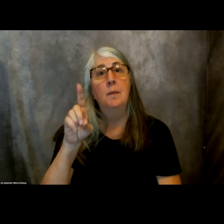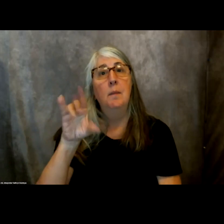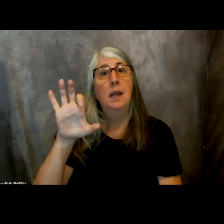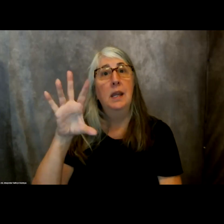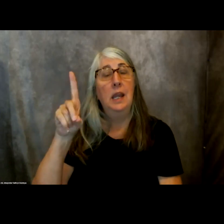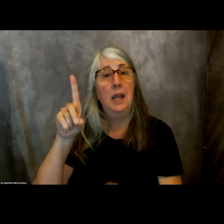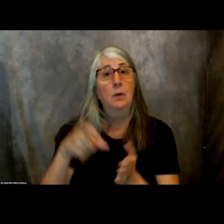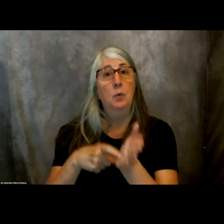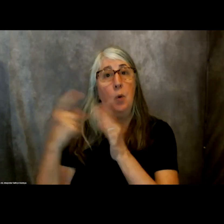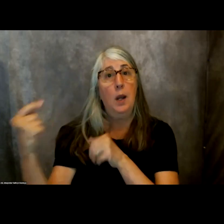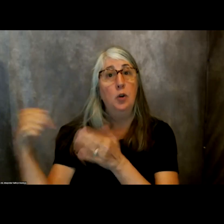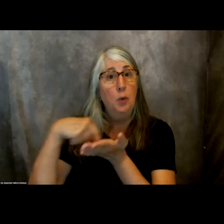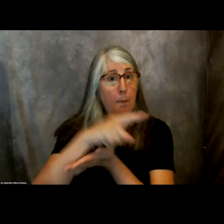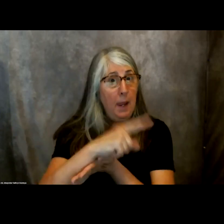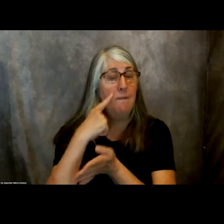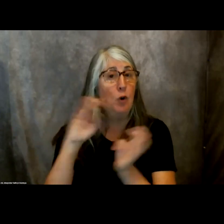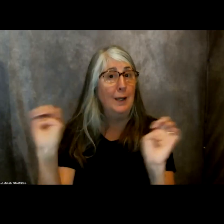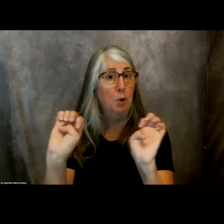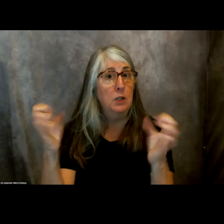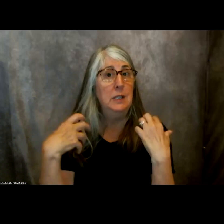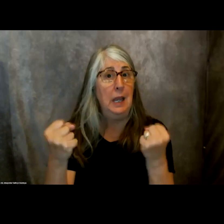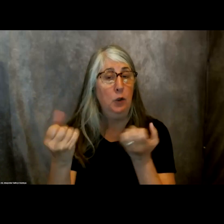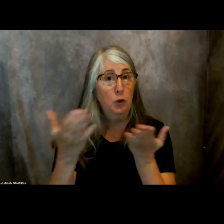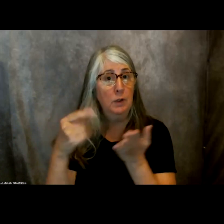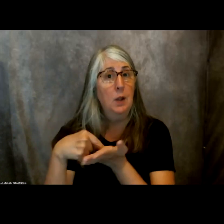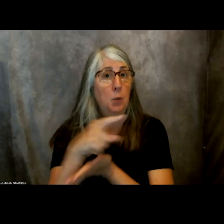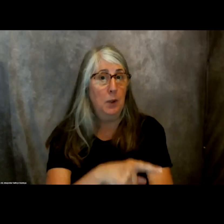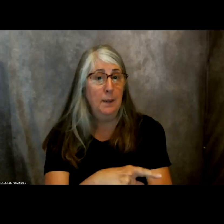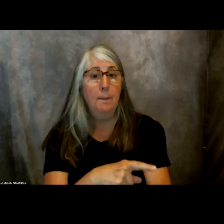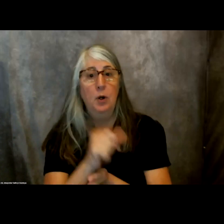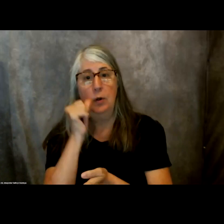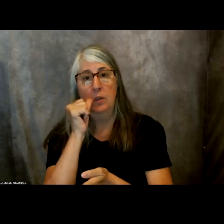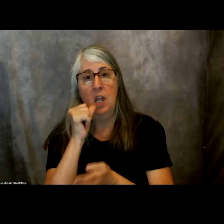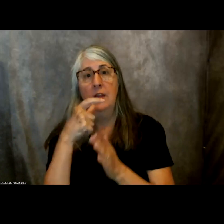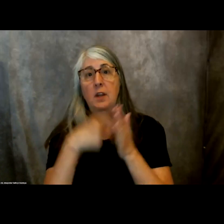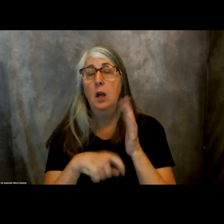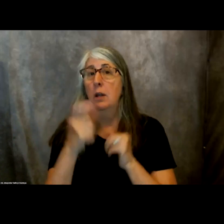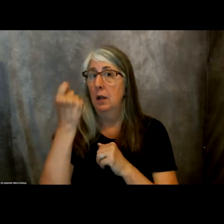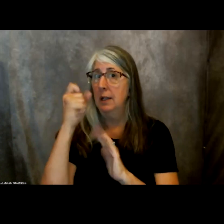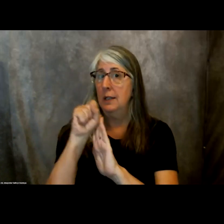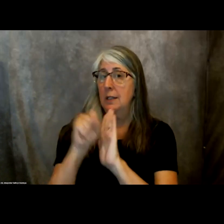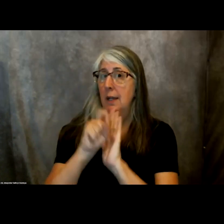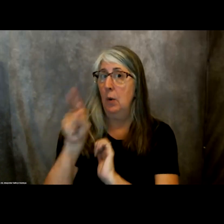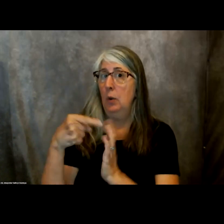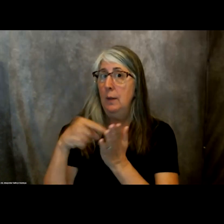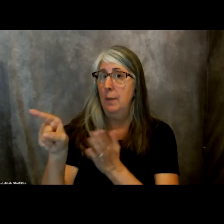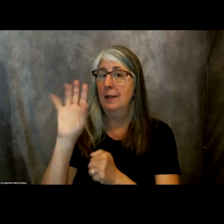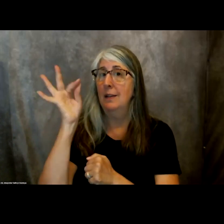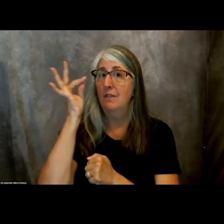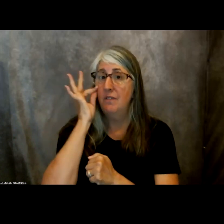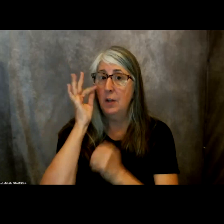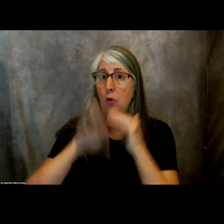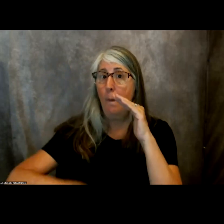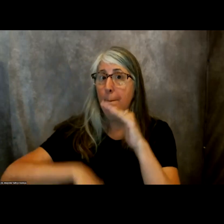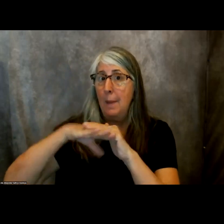this emergency health service and reimburse at the cost, remember the state only pays its federal match